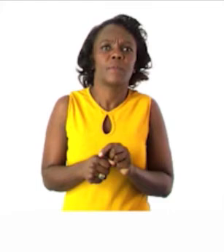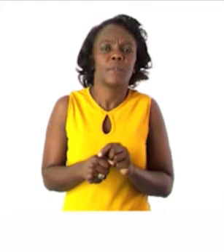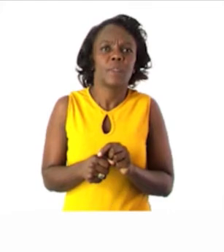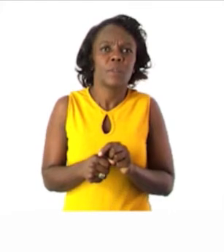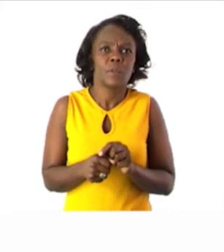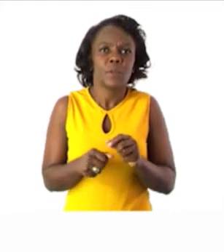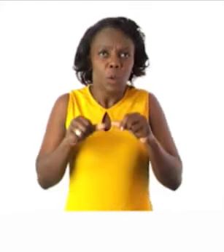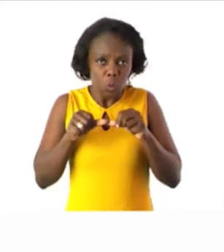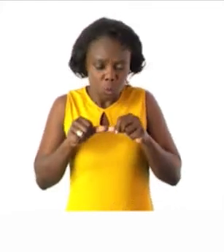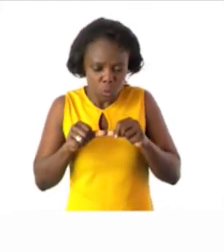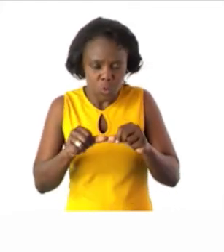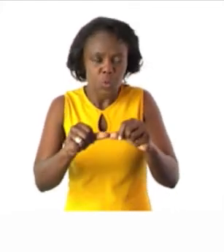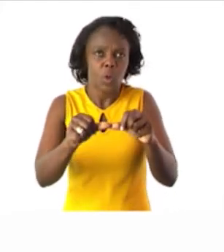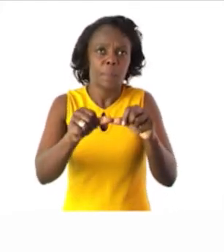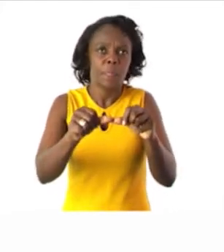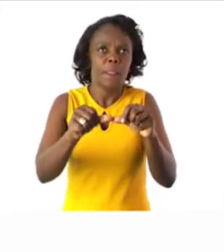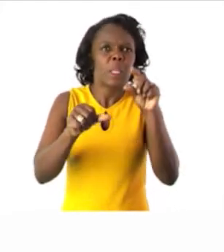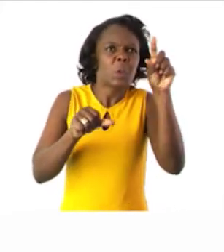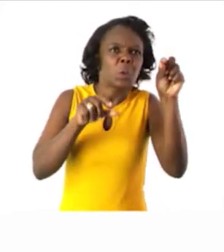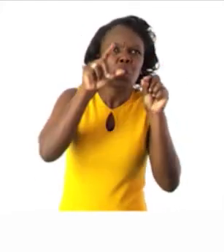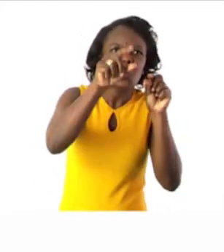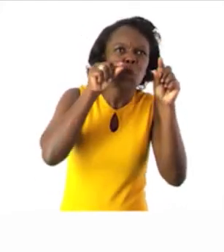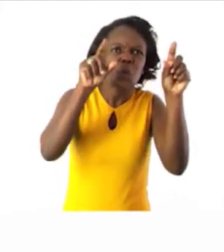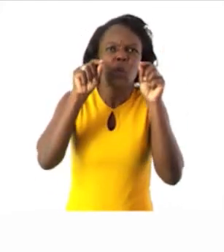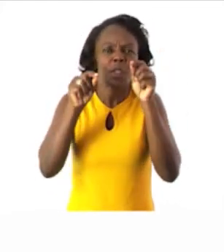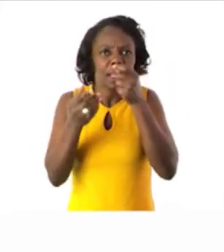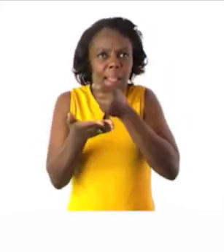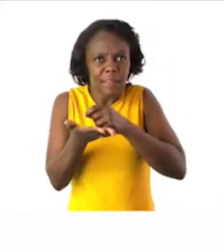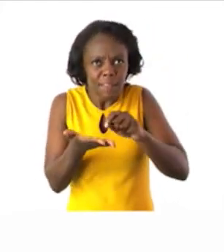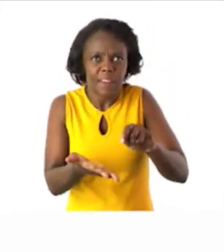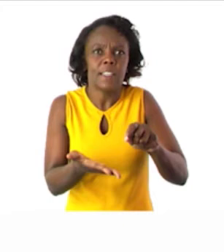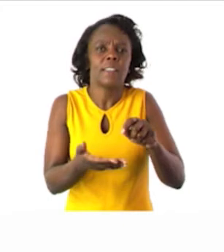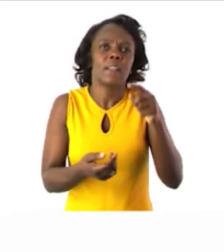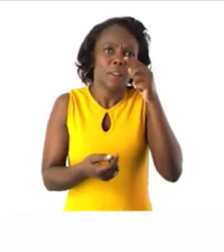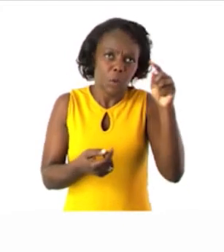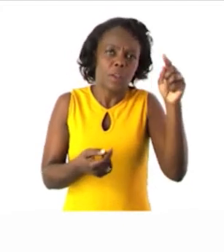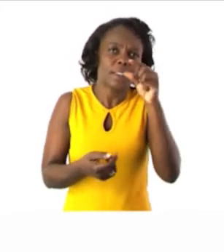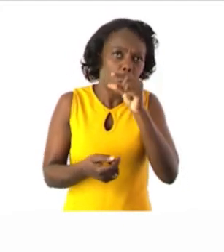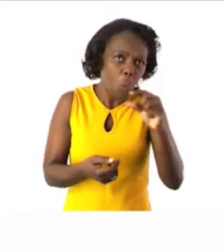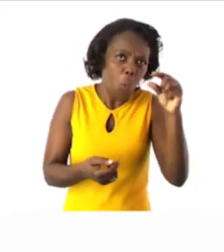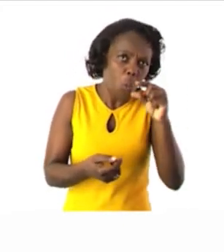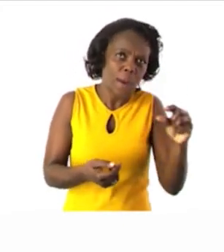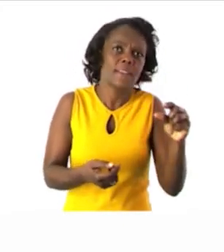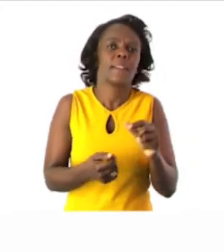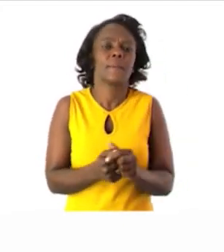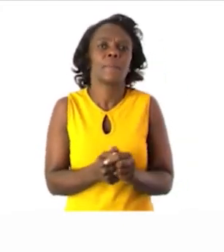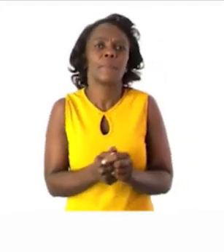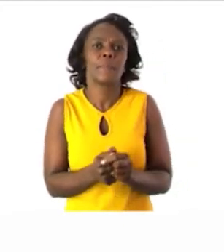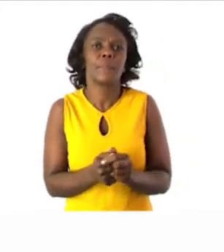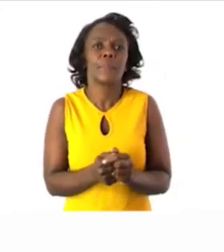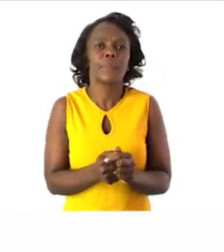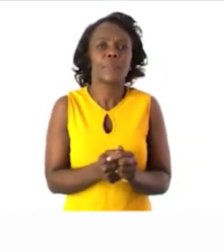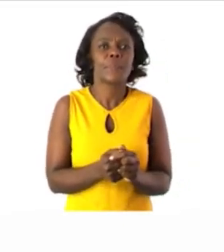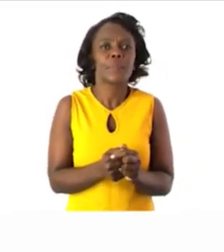Ouch! That just pricked me. What word do you think can go into the spaces which are provided